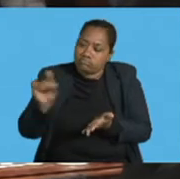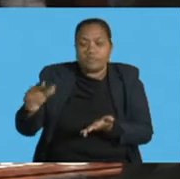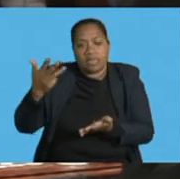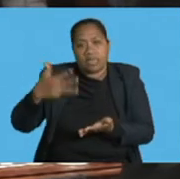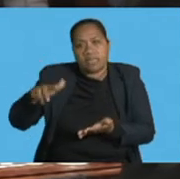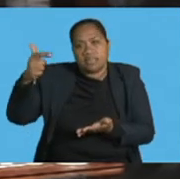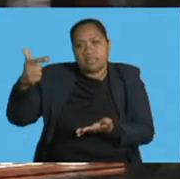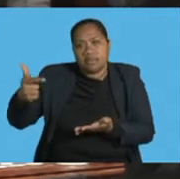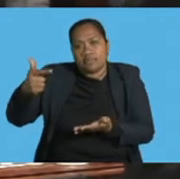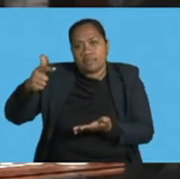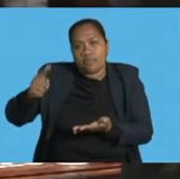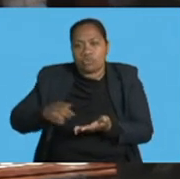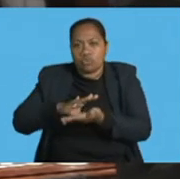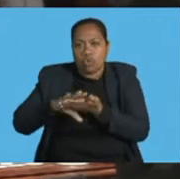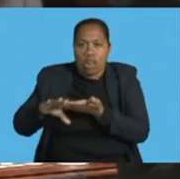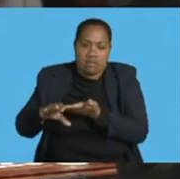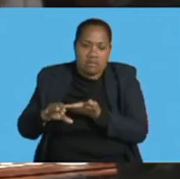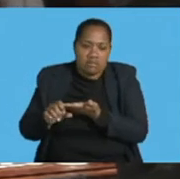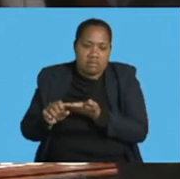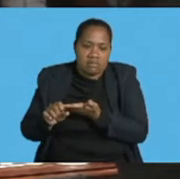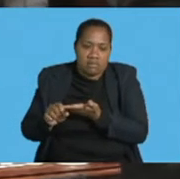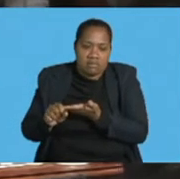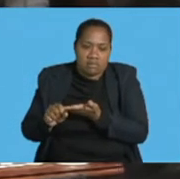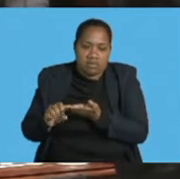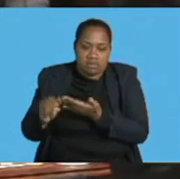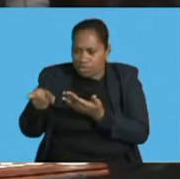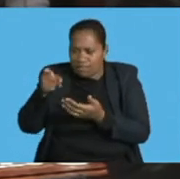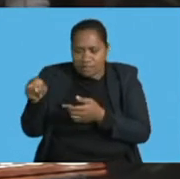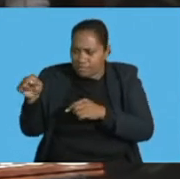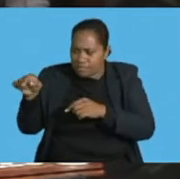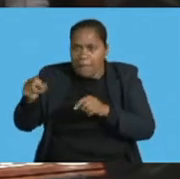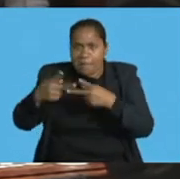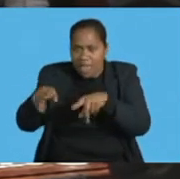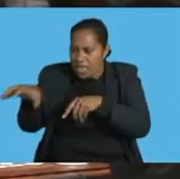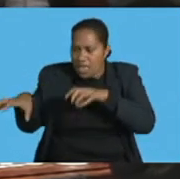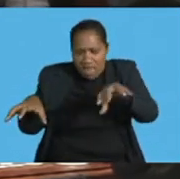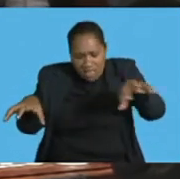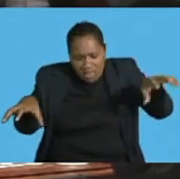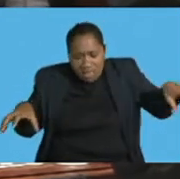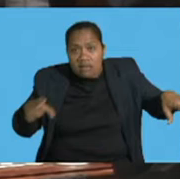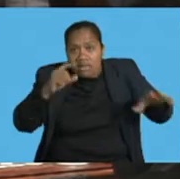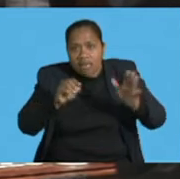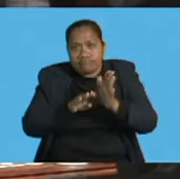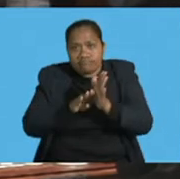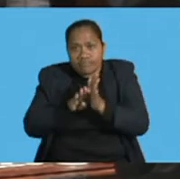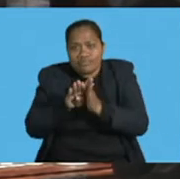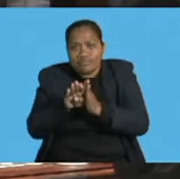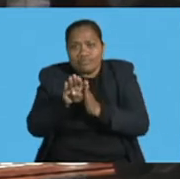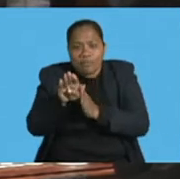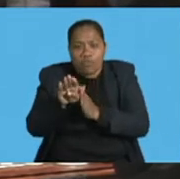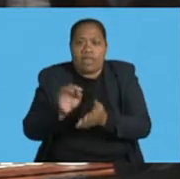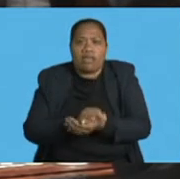to undertake the EIA. So, the Speaker said, whenever we are tinkering with the